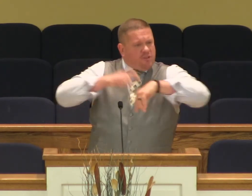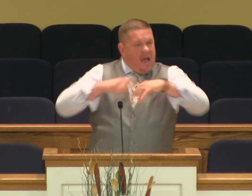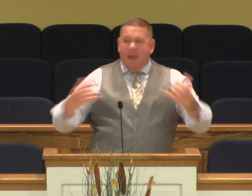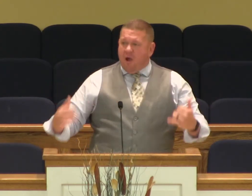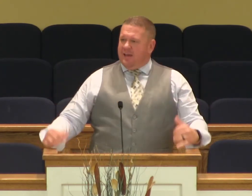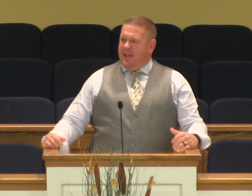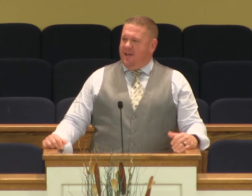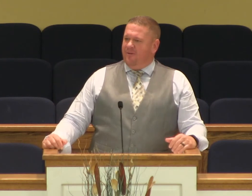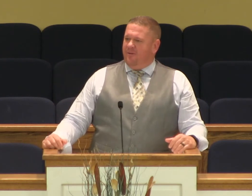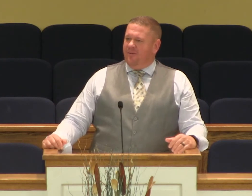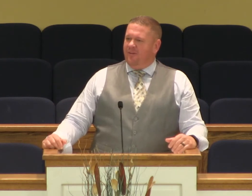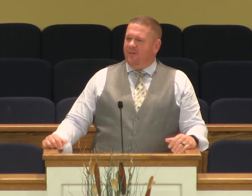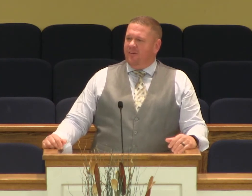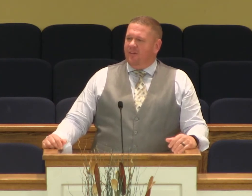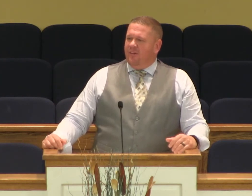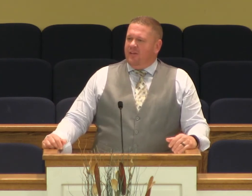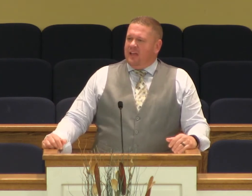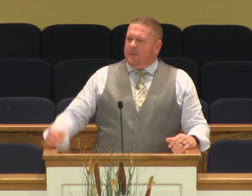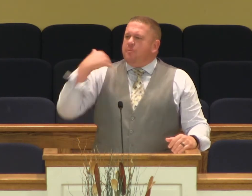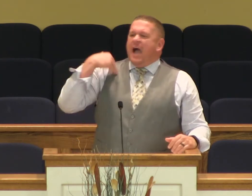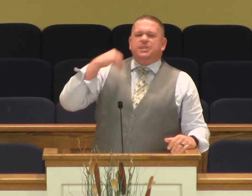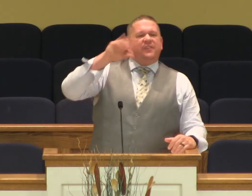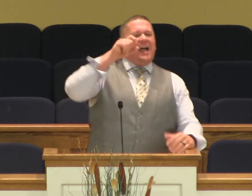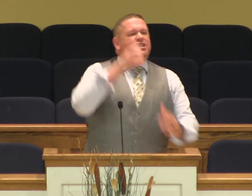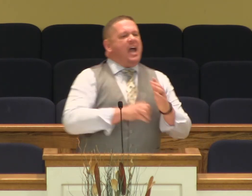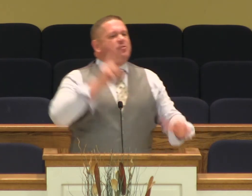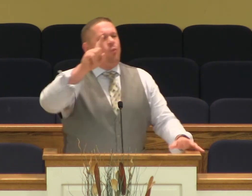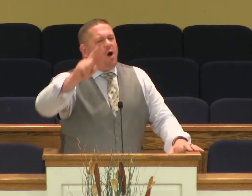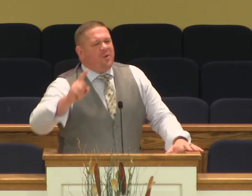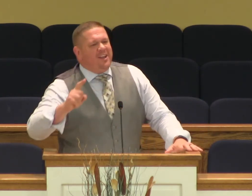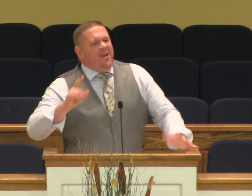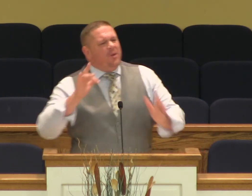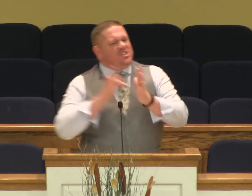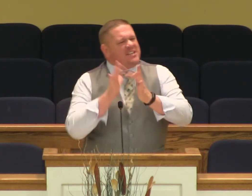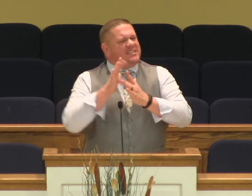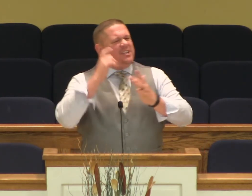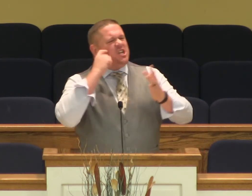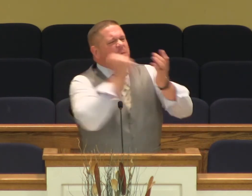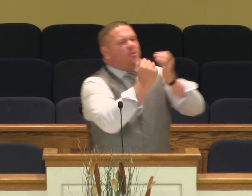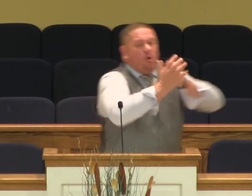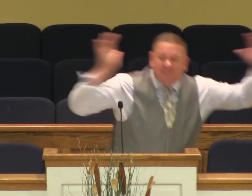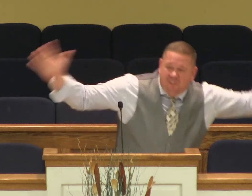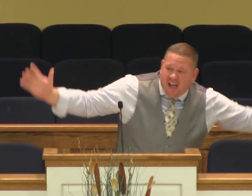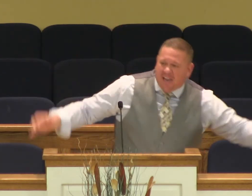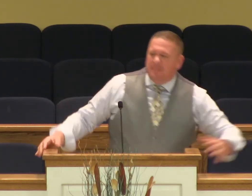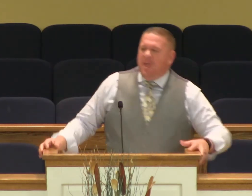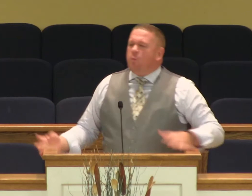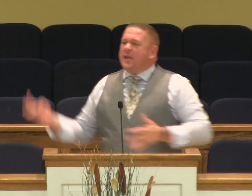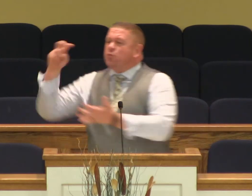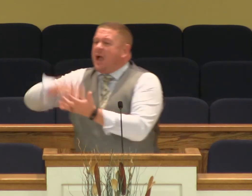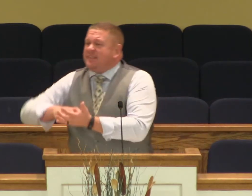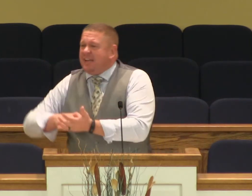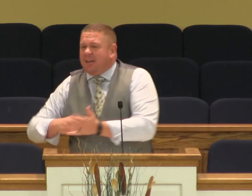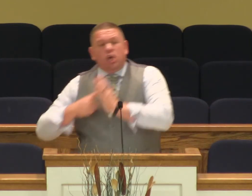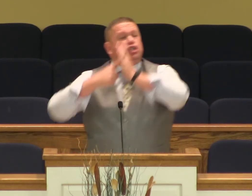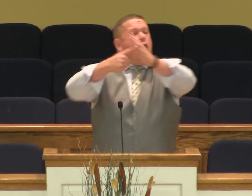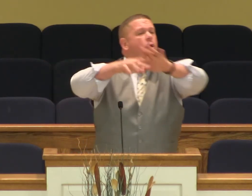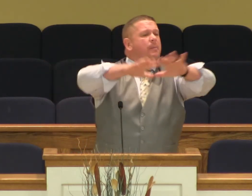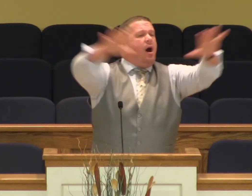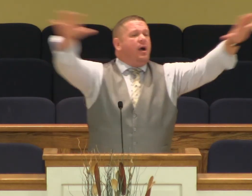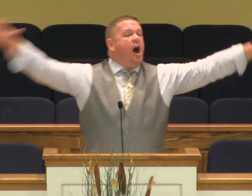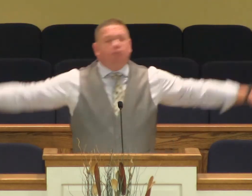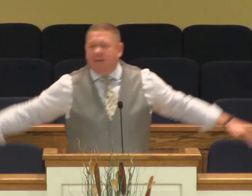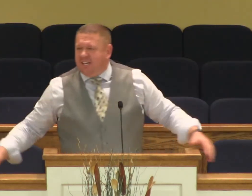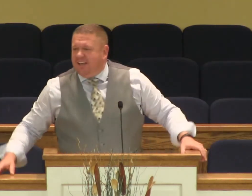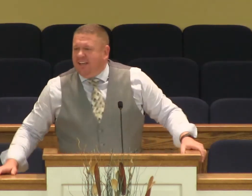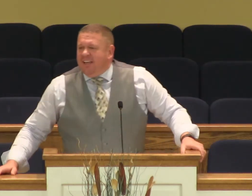It's our time right now. I mean, it reminds me of Acts chapter 1 when Jesus had just been crucified and resurrected and shown